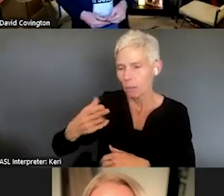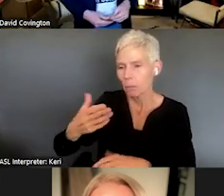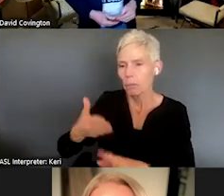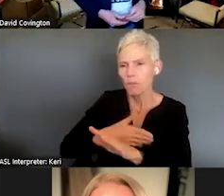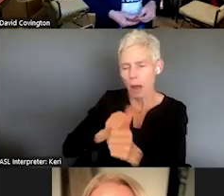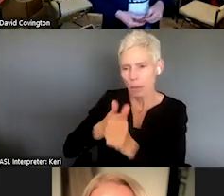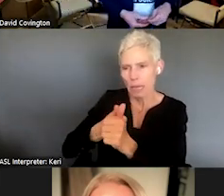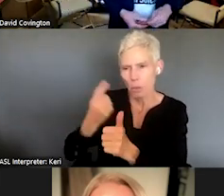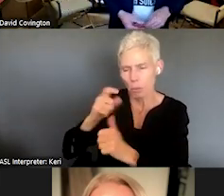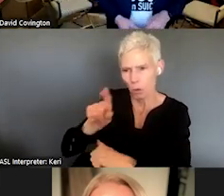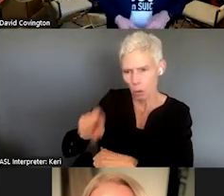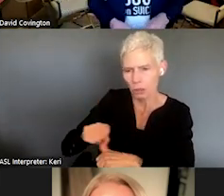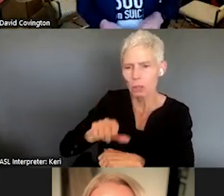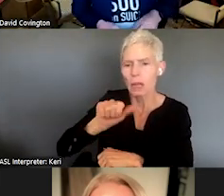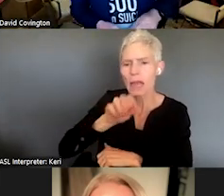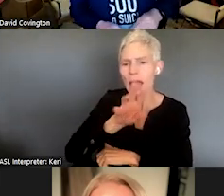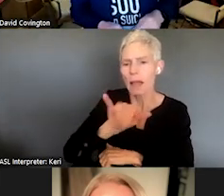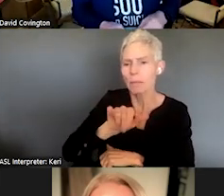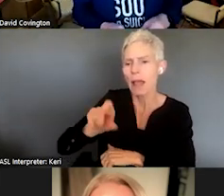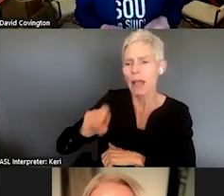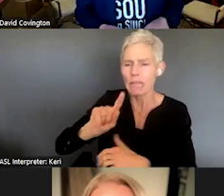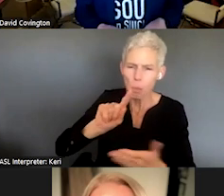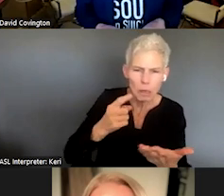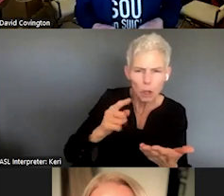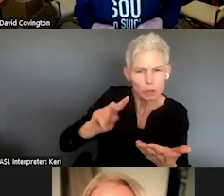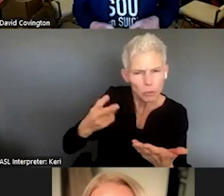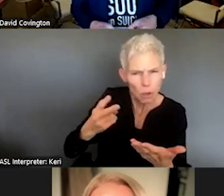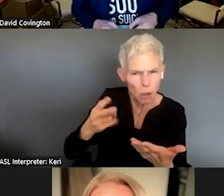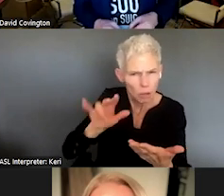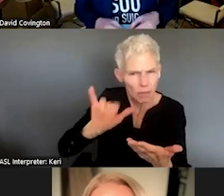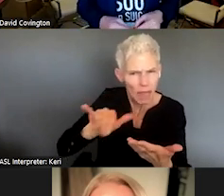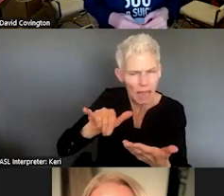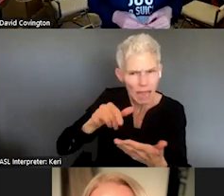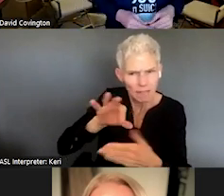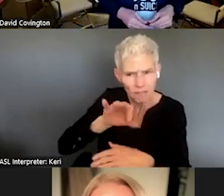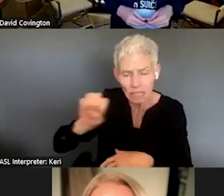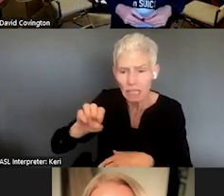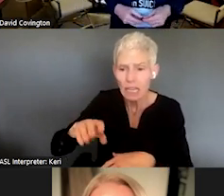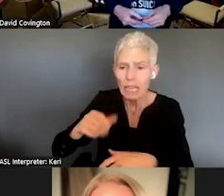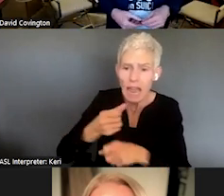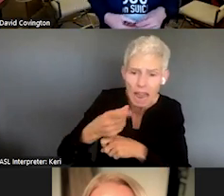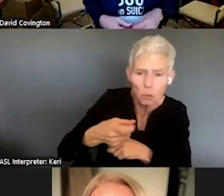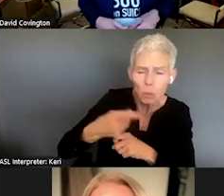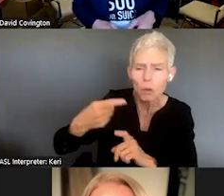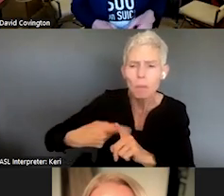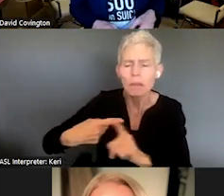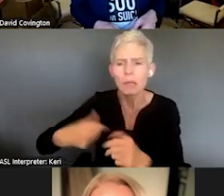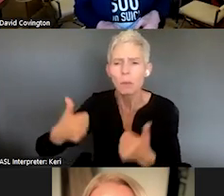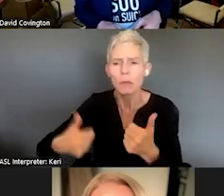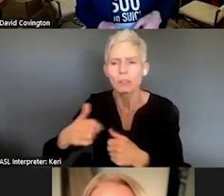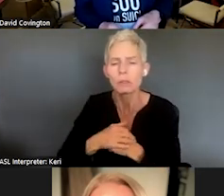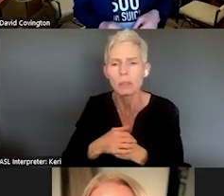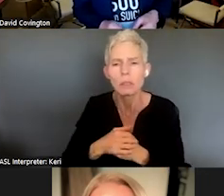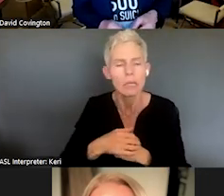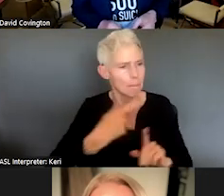Abby is asking that $1 to $2, is that a annual thing or a monthly thing? That's